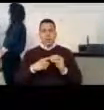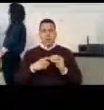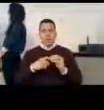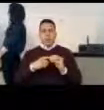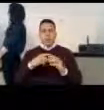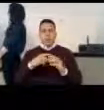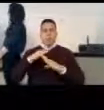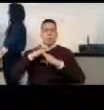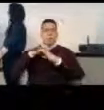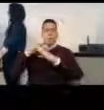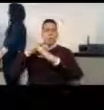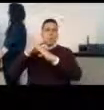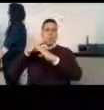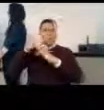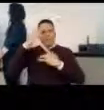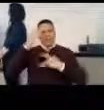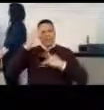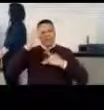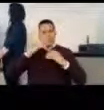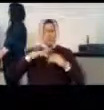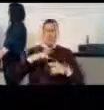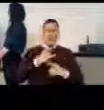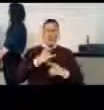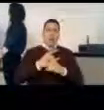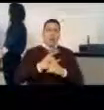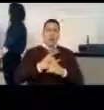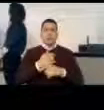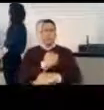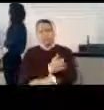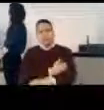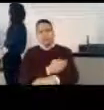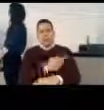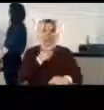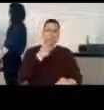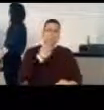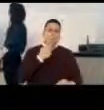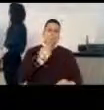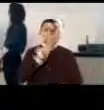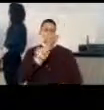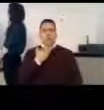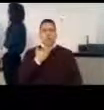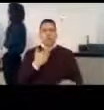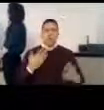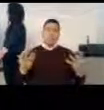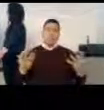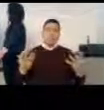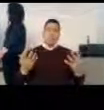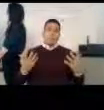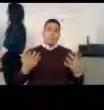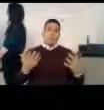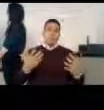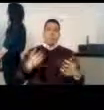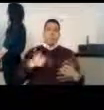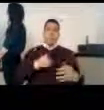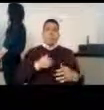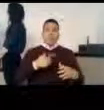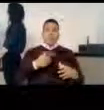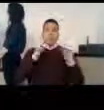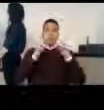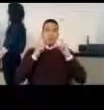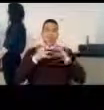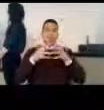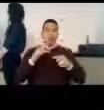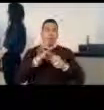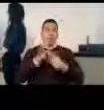things to avoid. Things like alcohol, drugs, cigarettes, sugar. We use a lot of